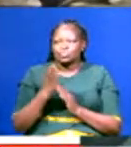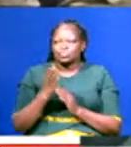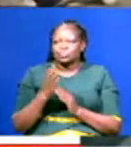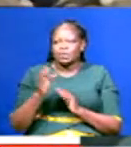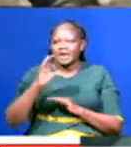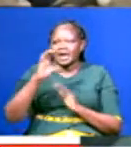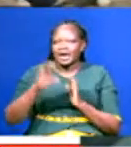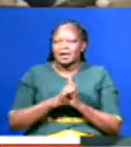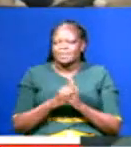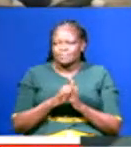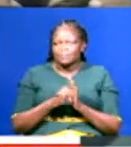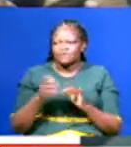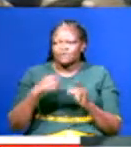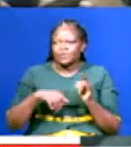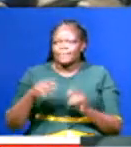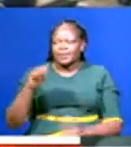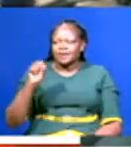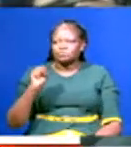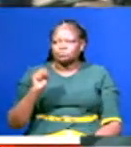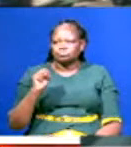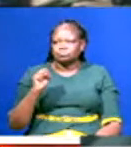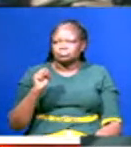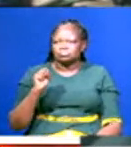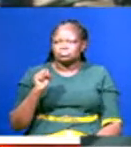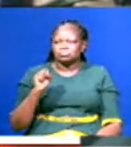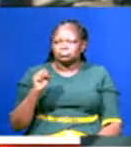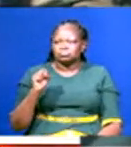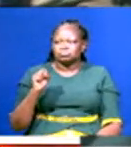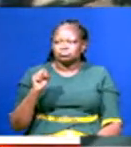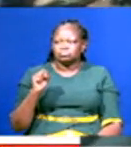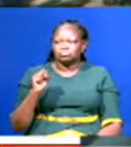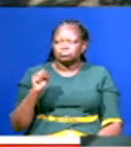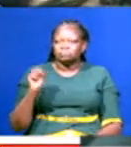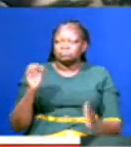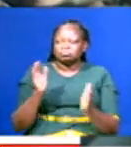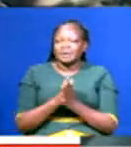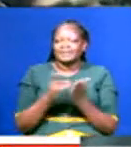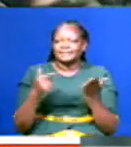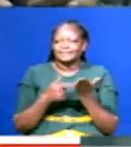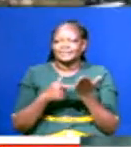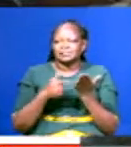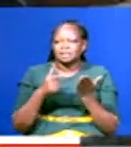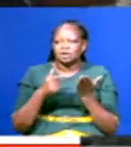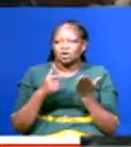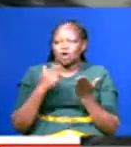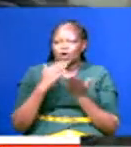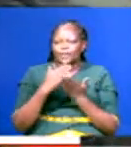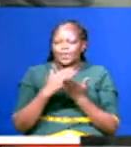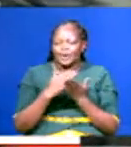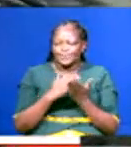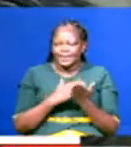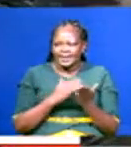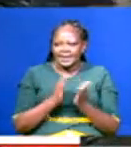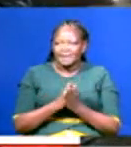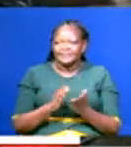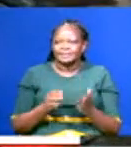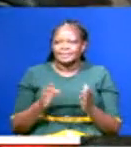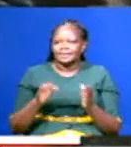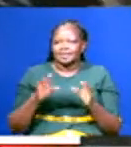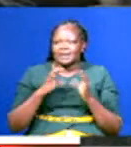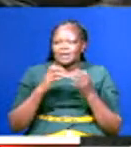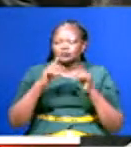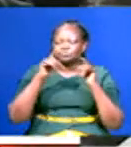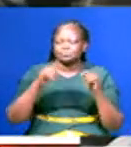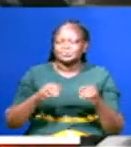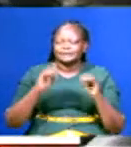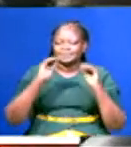by Microsoft Leap instructors. Along with technical programming and hybrid classroom teaching, educators will